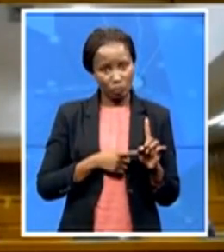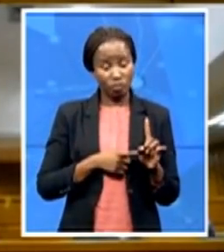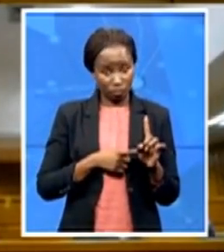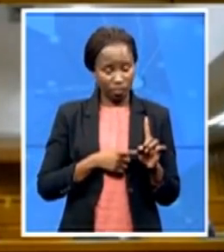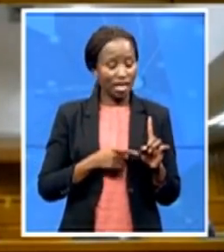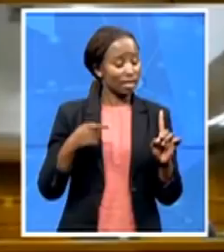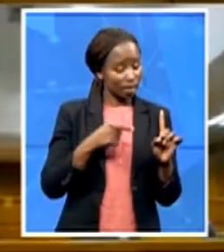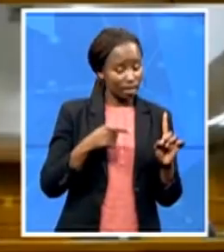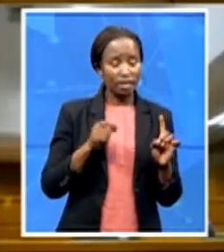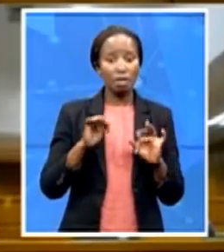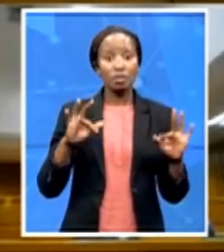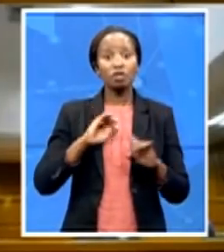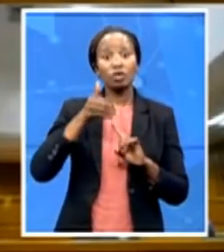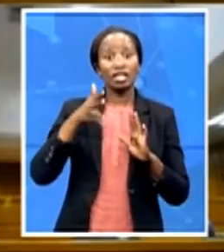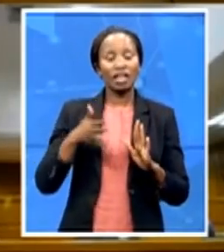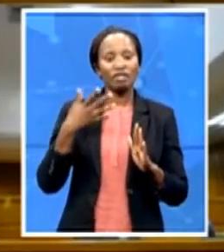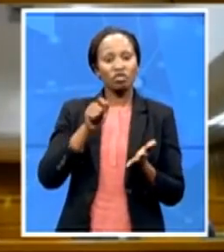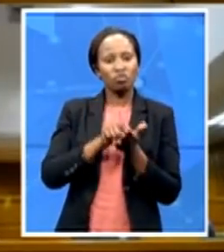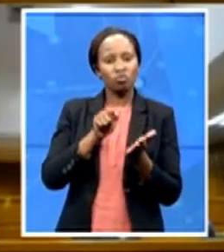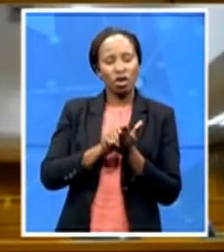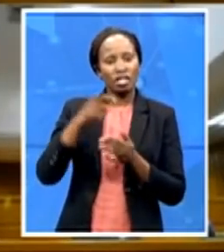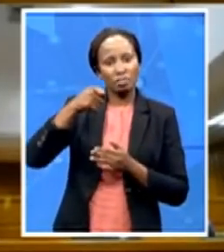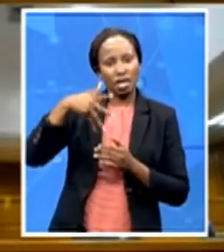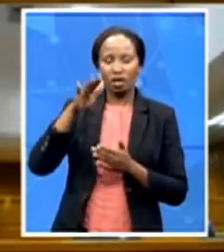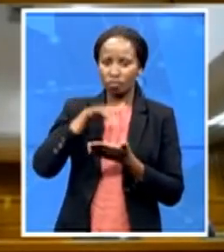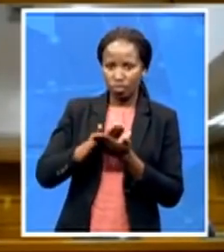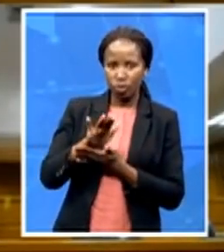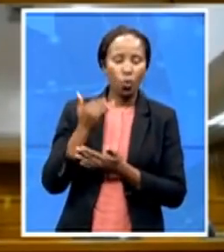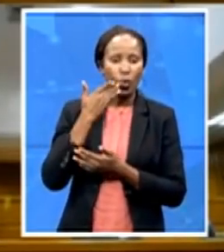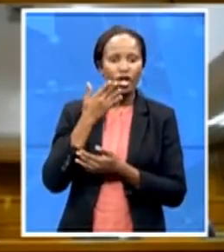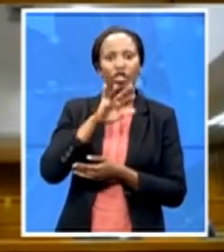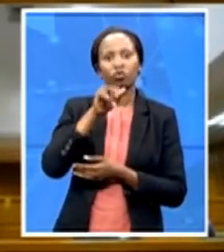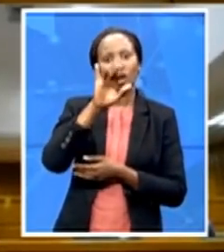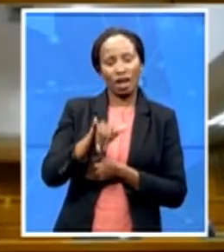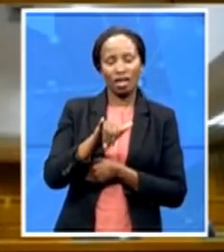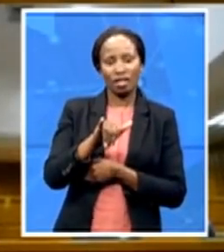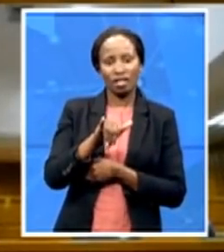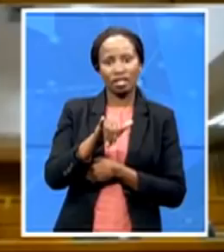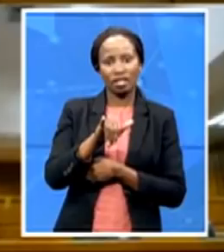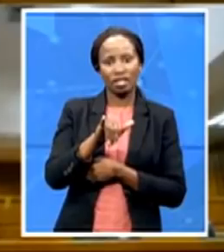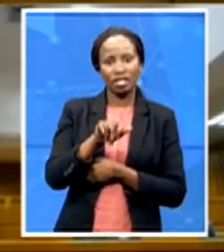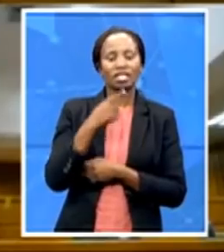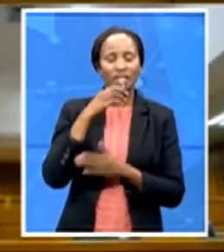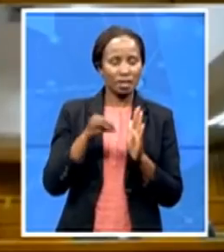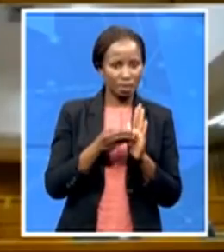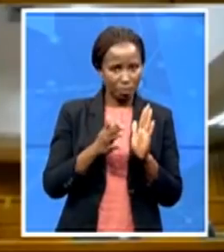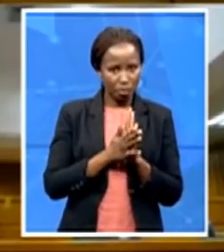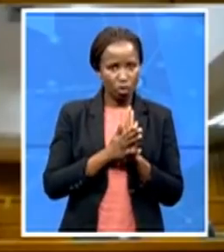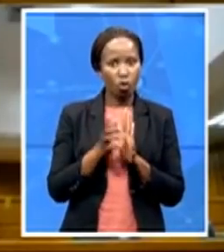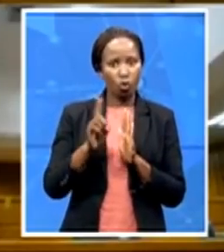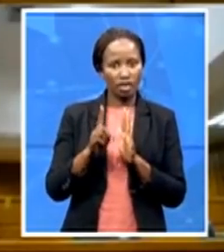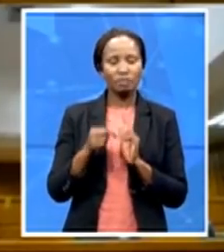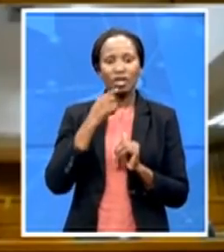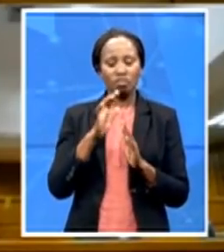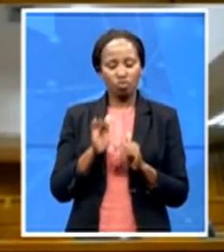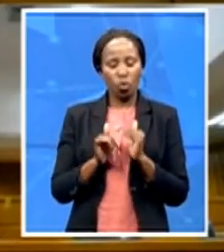July 2019 about that, making a number of points, one of which was that the process would be incompetent unless and